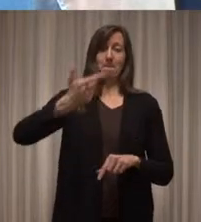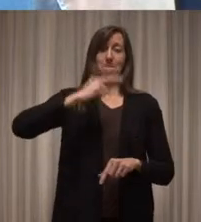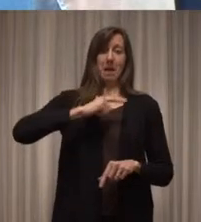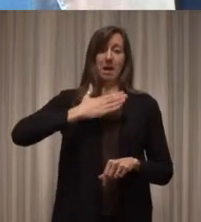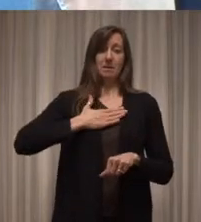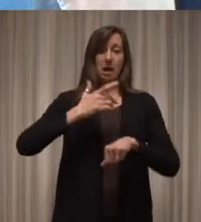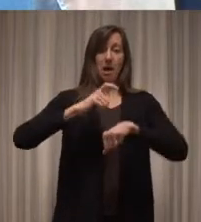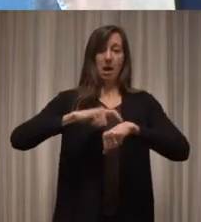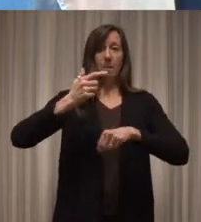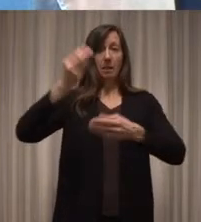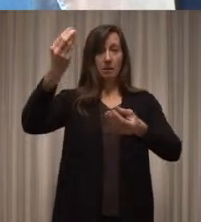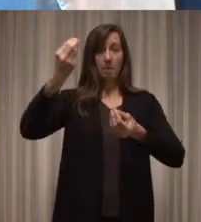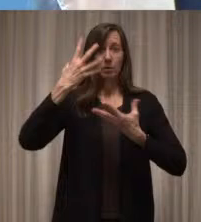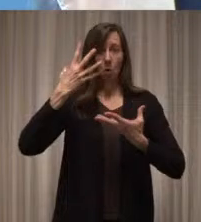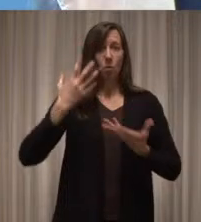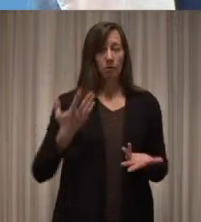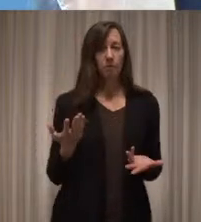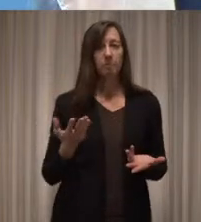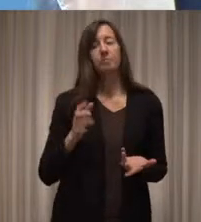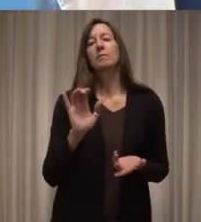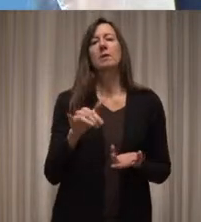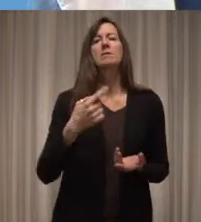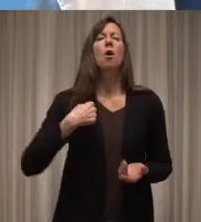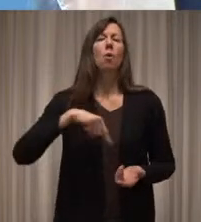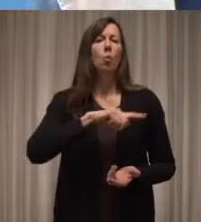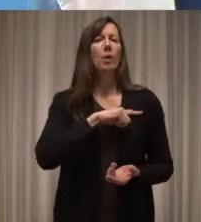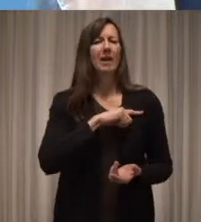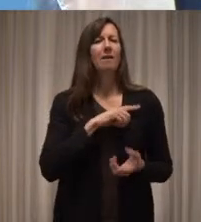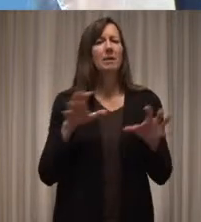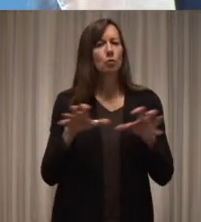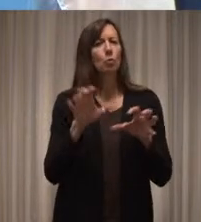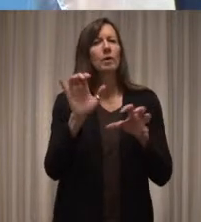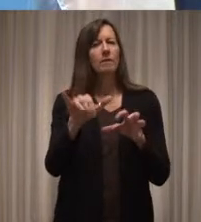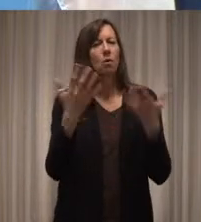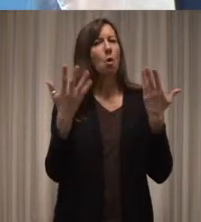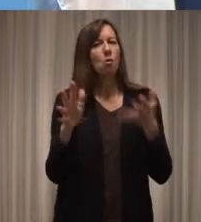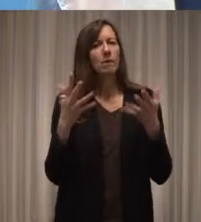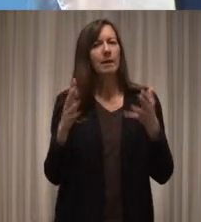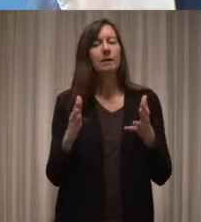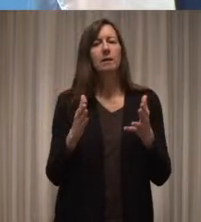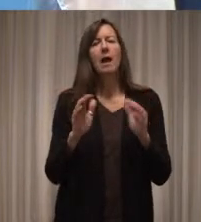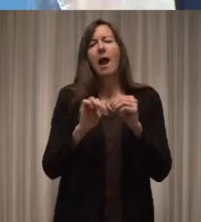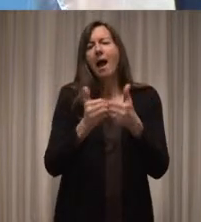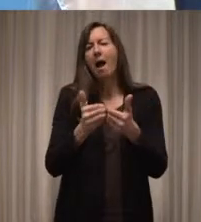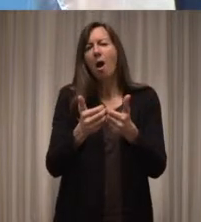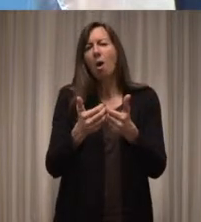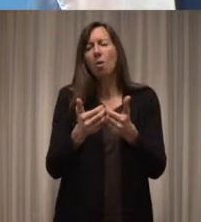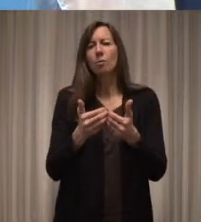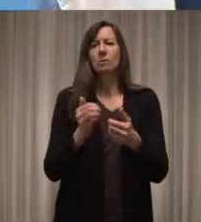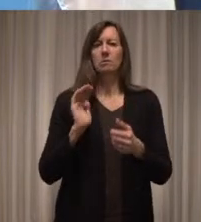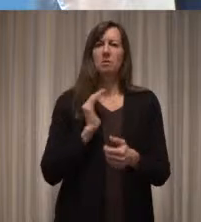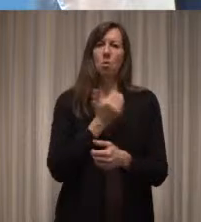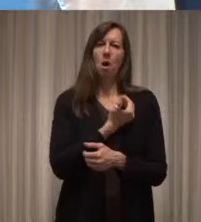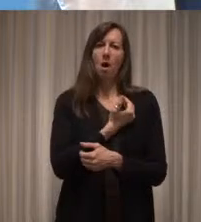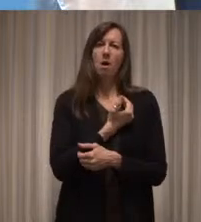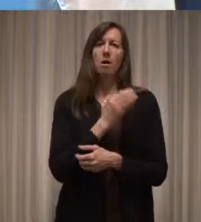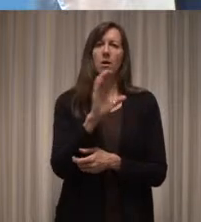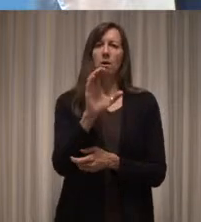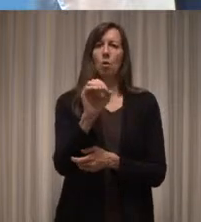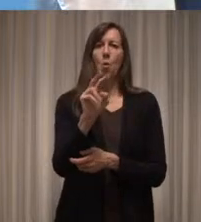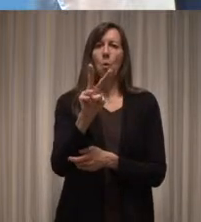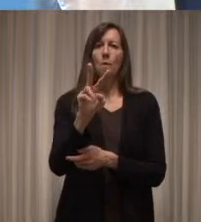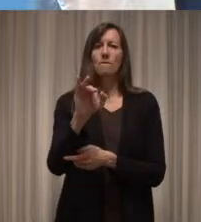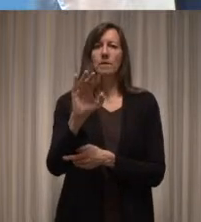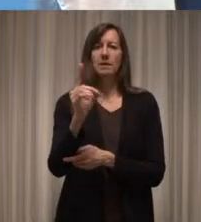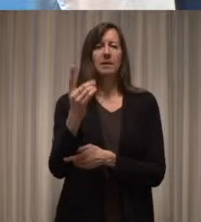been doing that through our COVID-19 page. But we're going to build on that